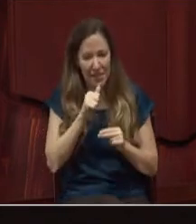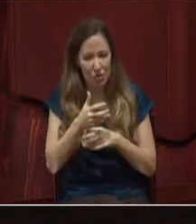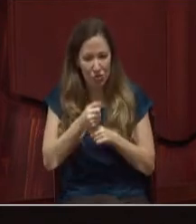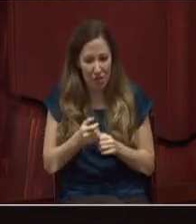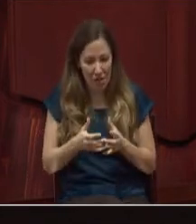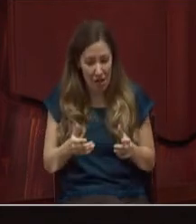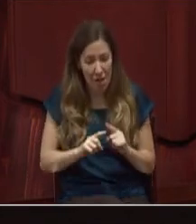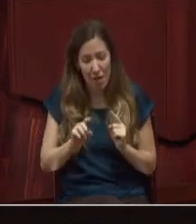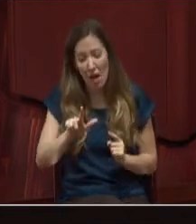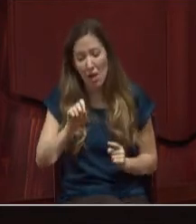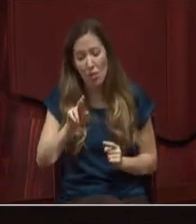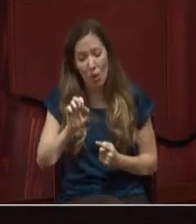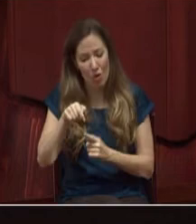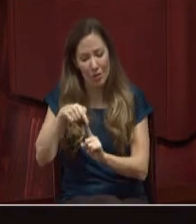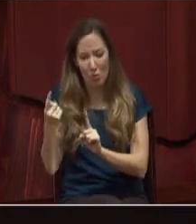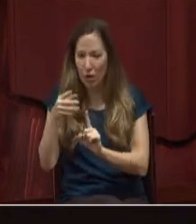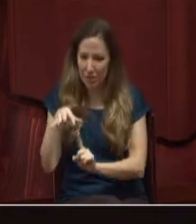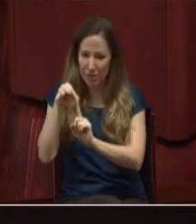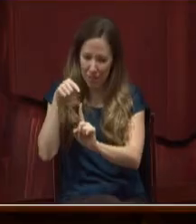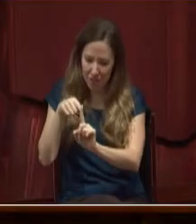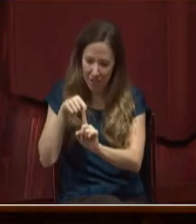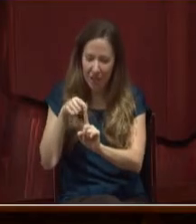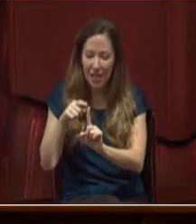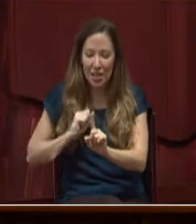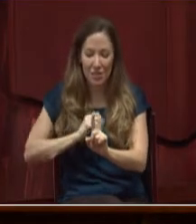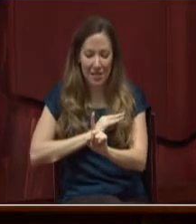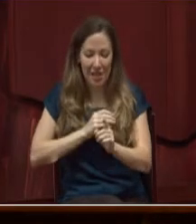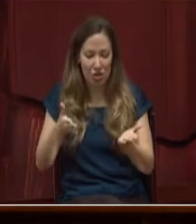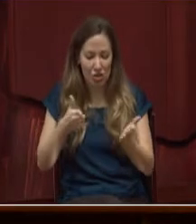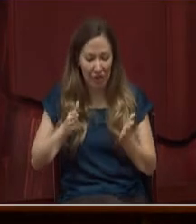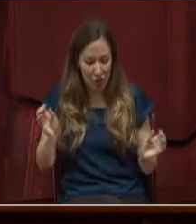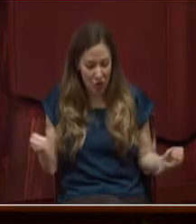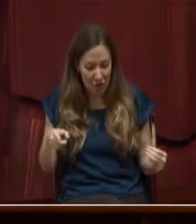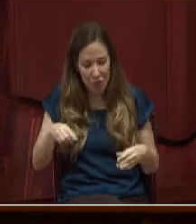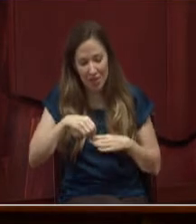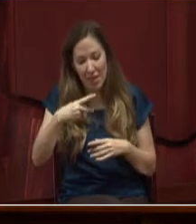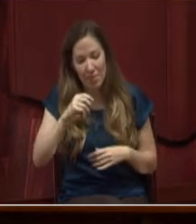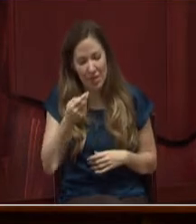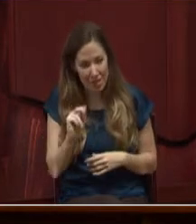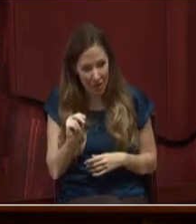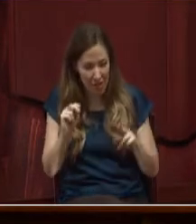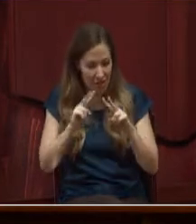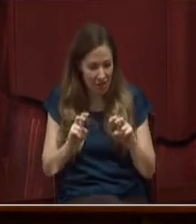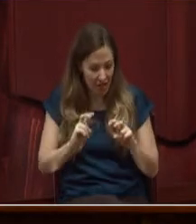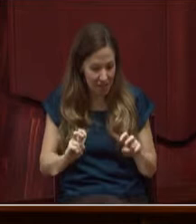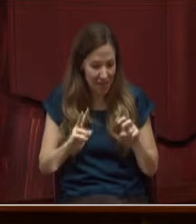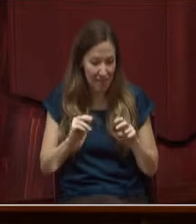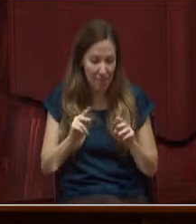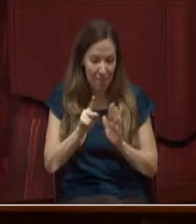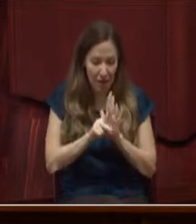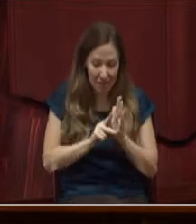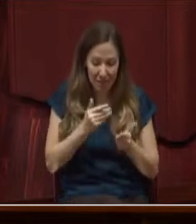but Winston Lord was probably one of the few exceptions. He was a State Department Foreign Service officer, he was in the Pentagon analysis for a policy planning